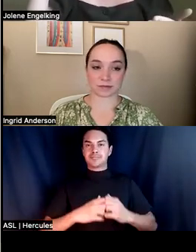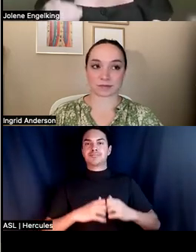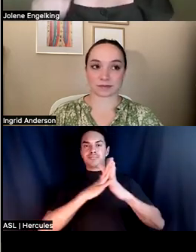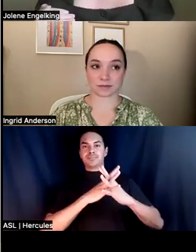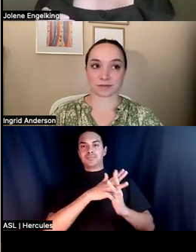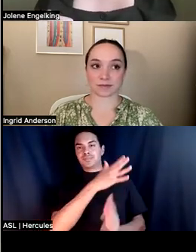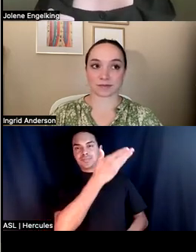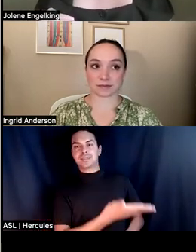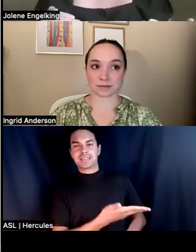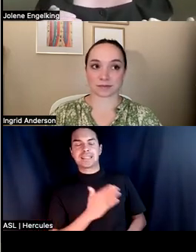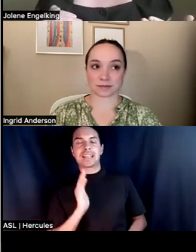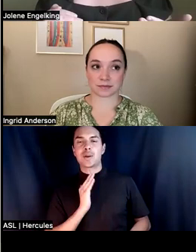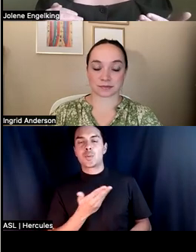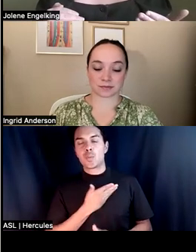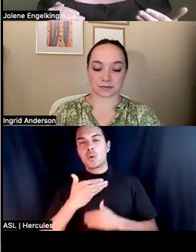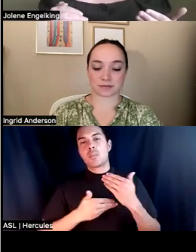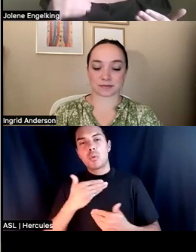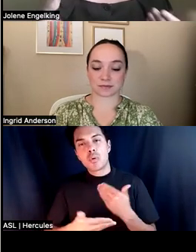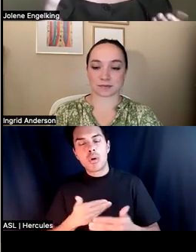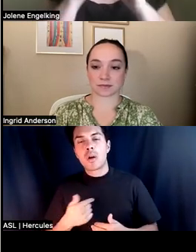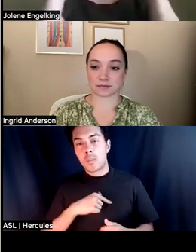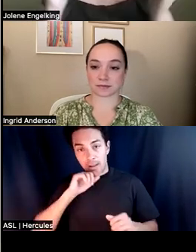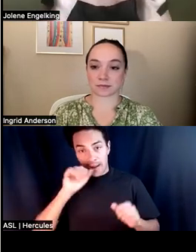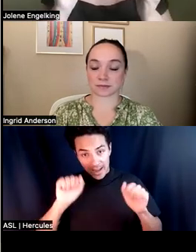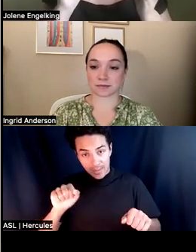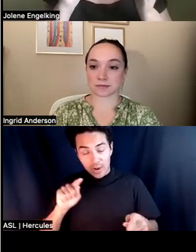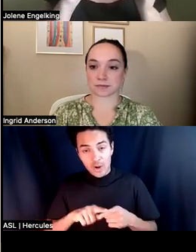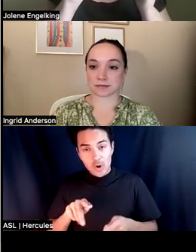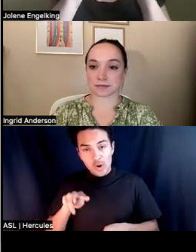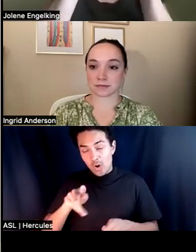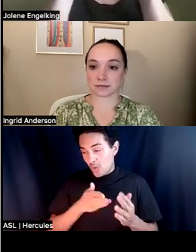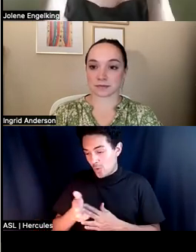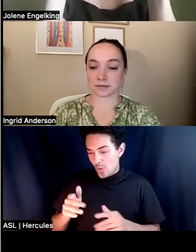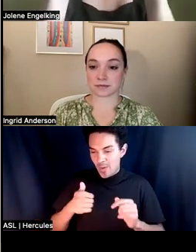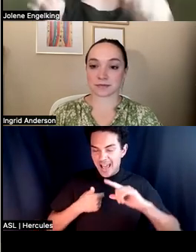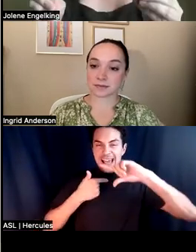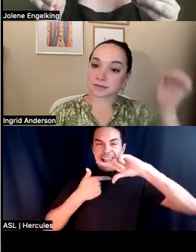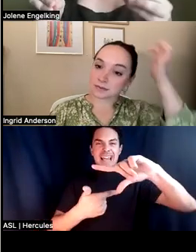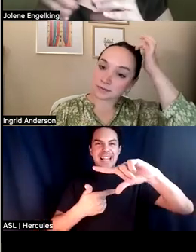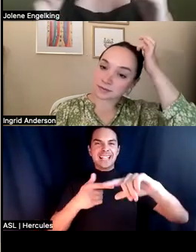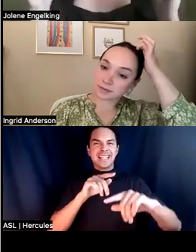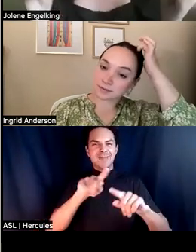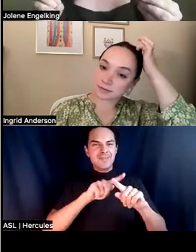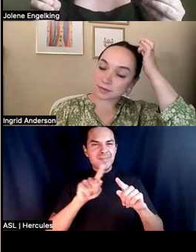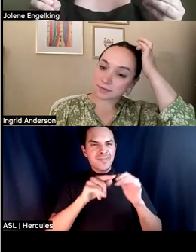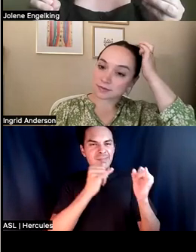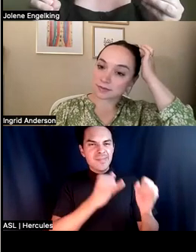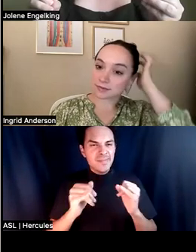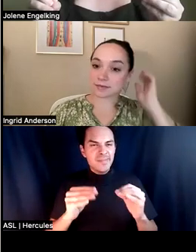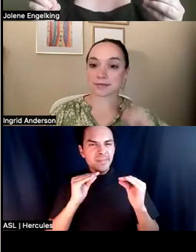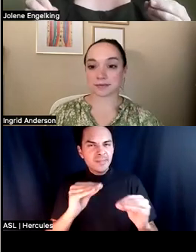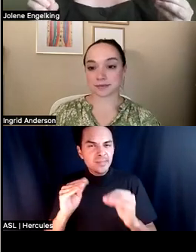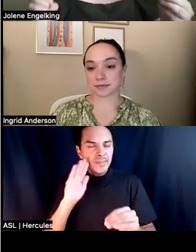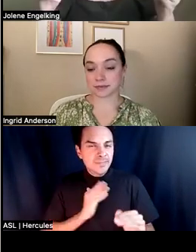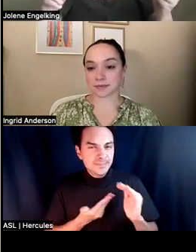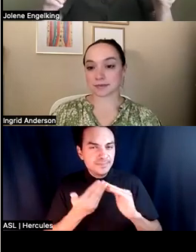step of our protocols, for example, are we able to really look at it through this lens, both through the lens of perhaps these individual teachings for our